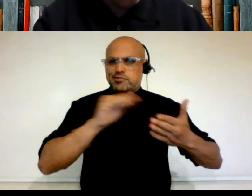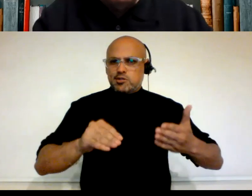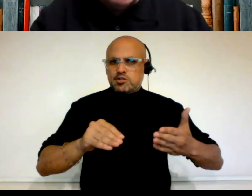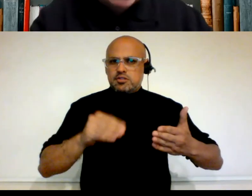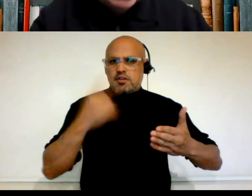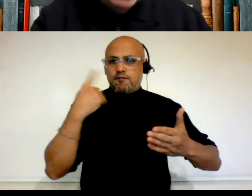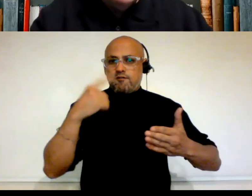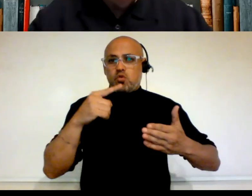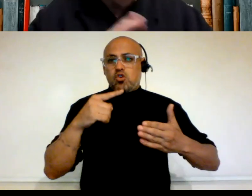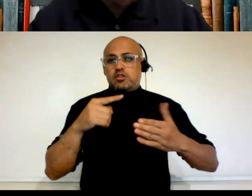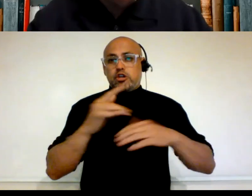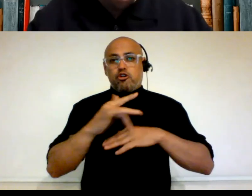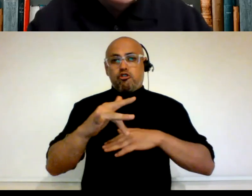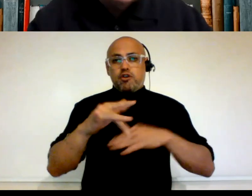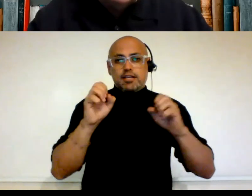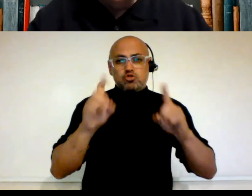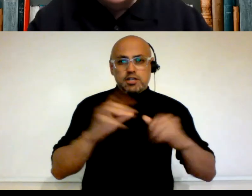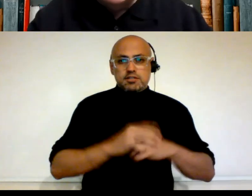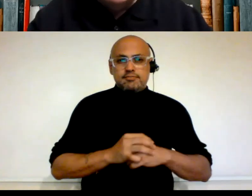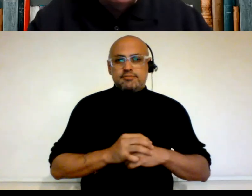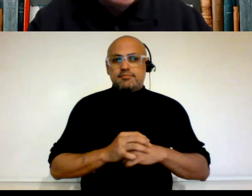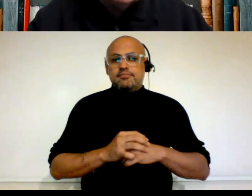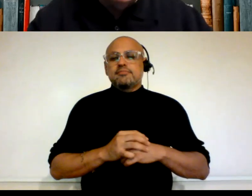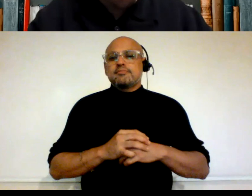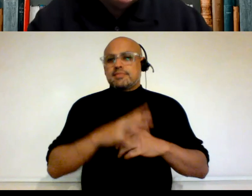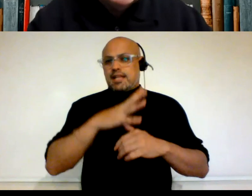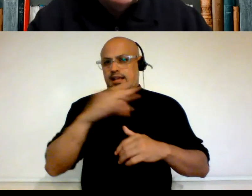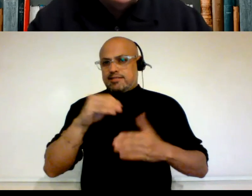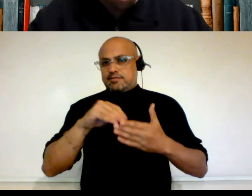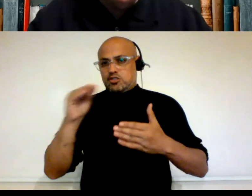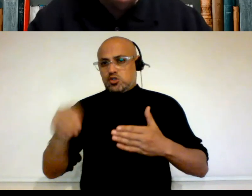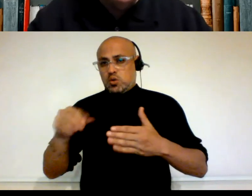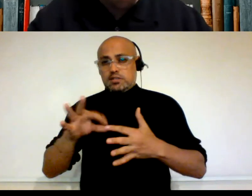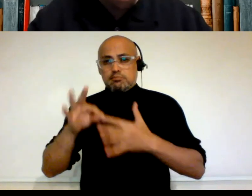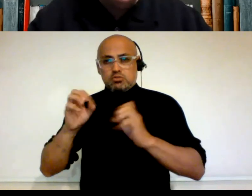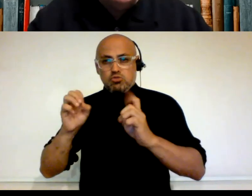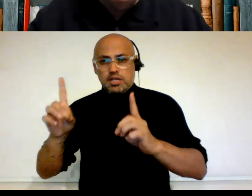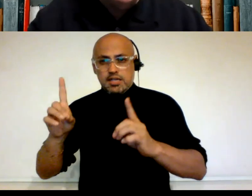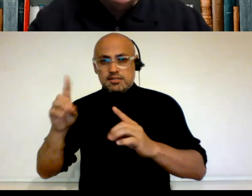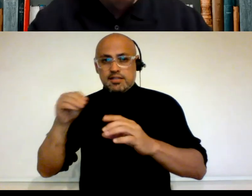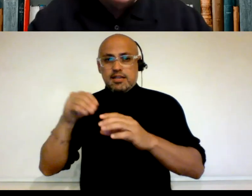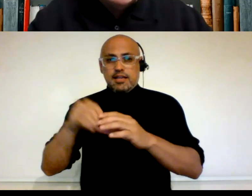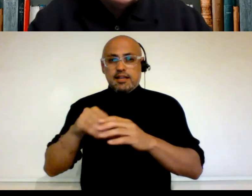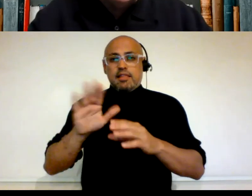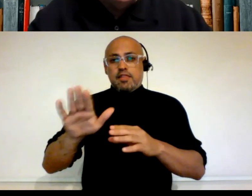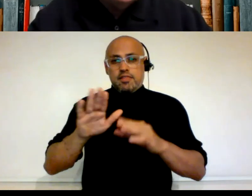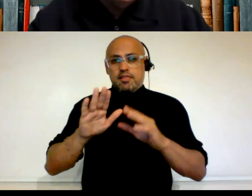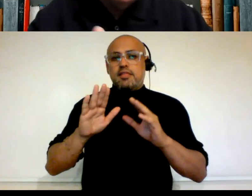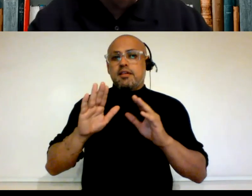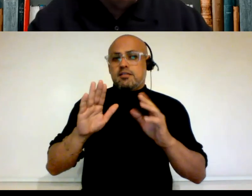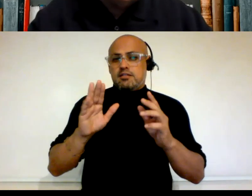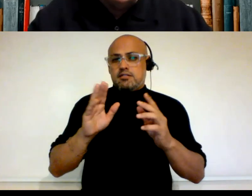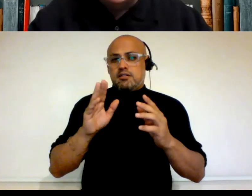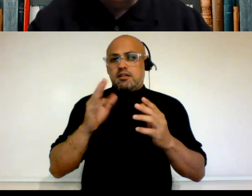students from the early education students and special ed students